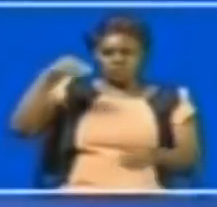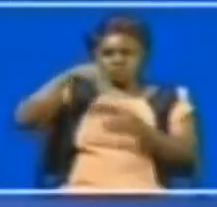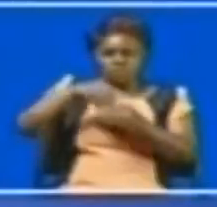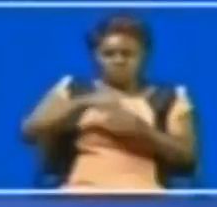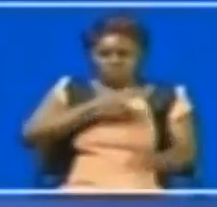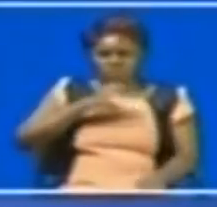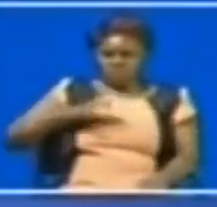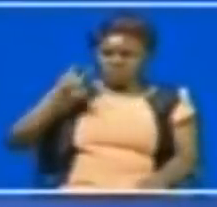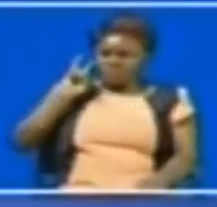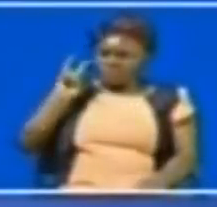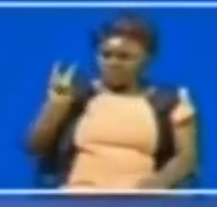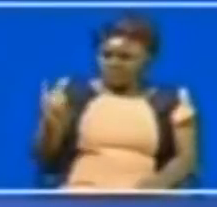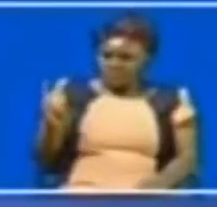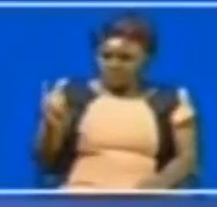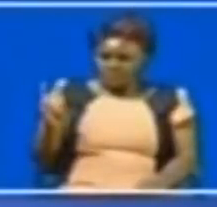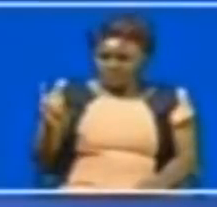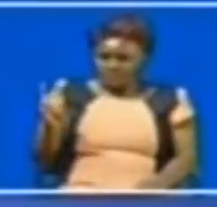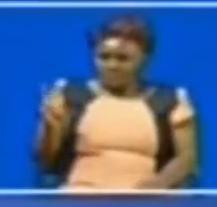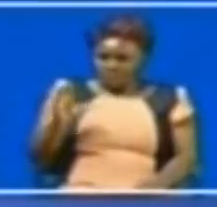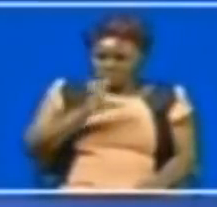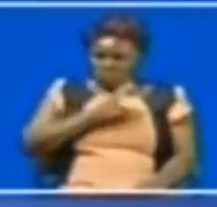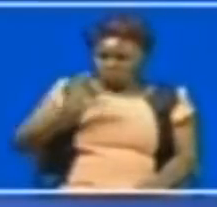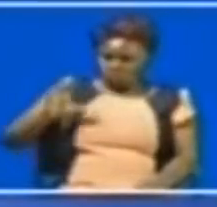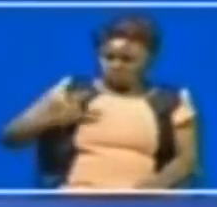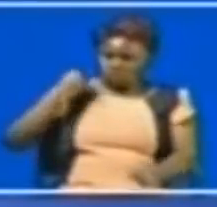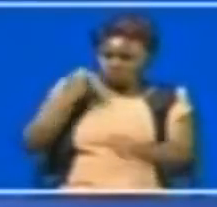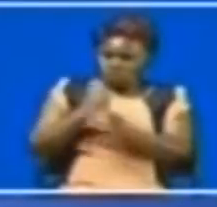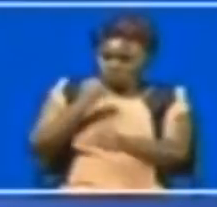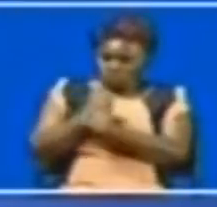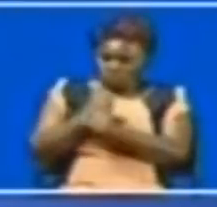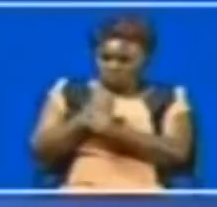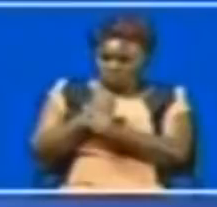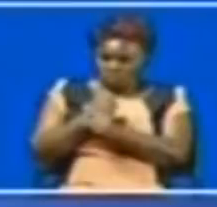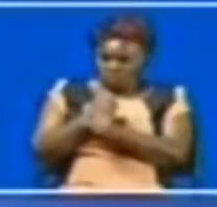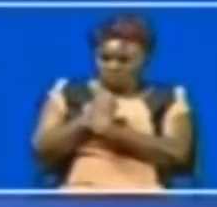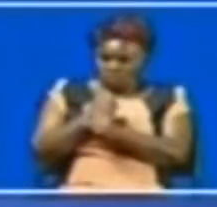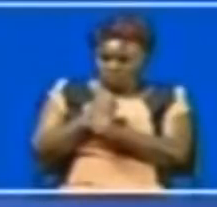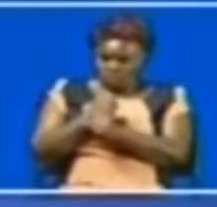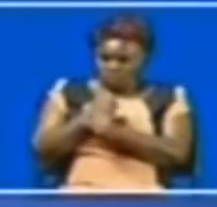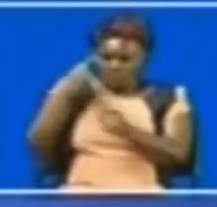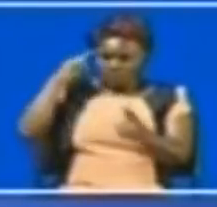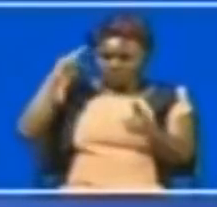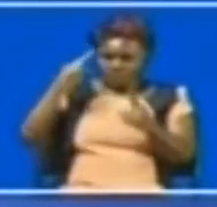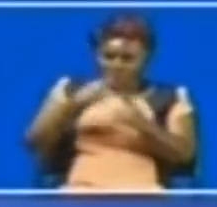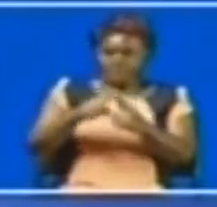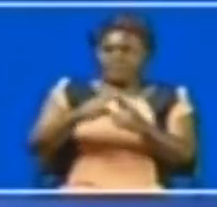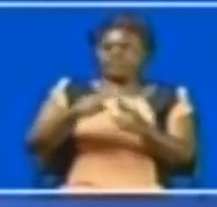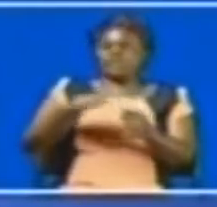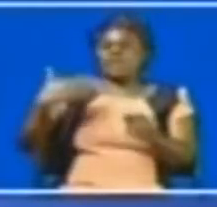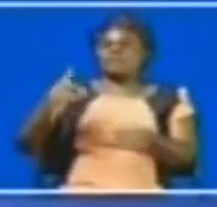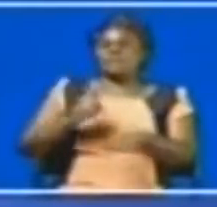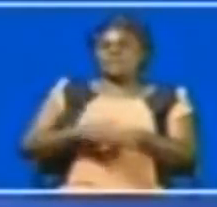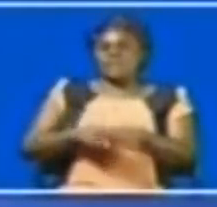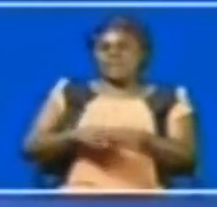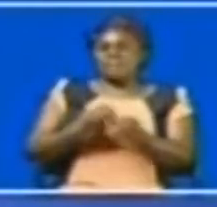commission. Now, I mean, if you look at the role of the commission under the constitution, you'd always become a target at a given point in time. A